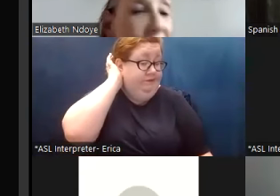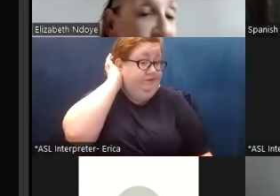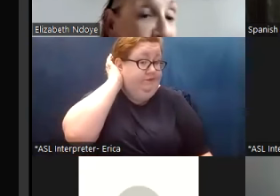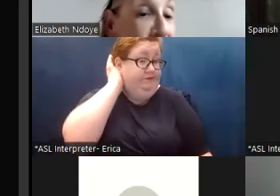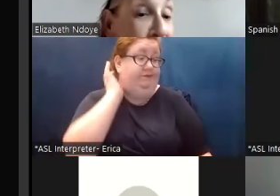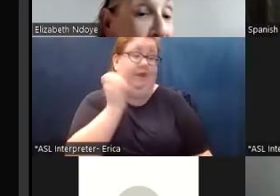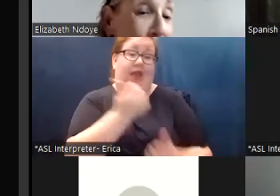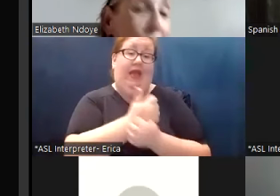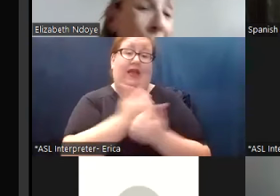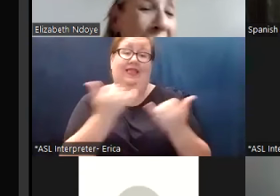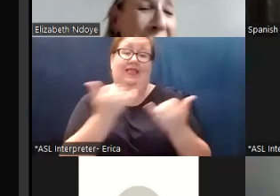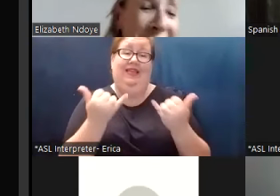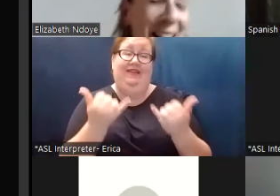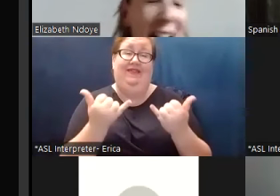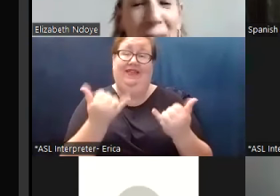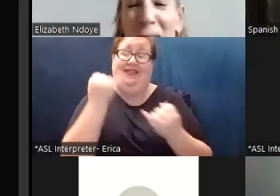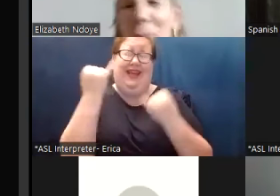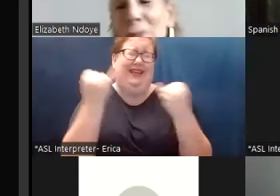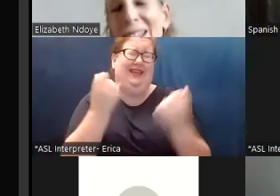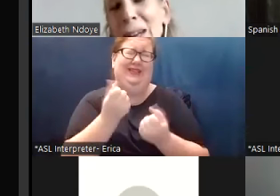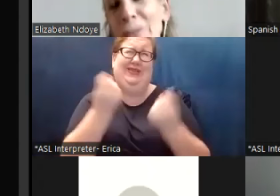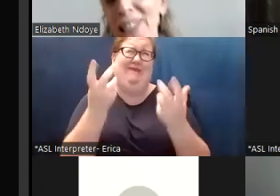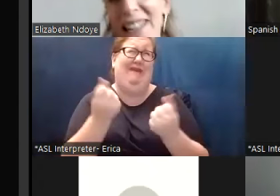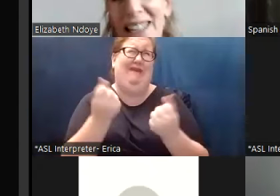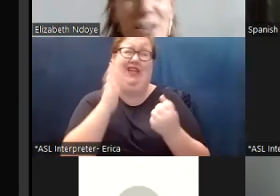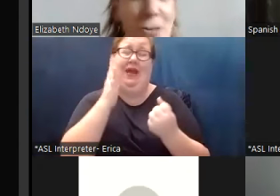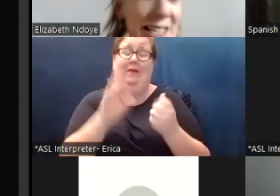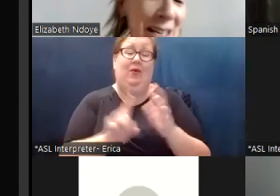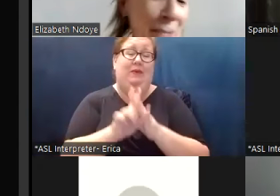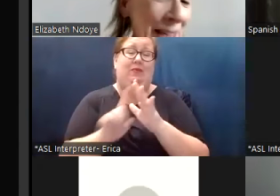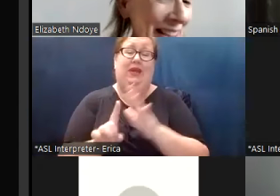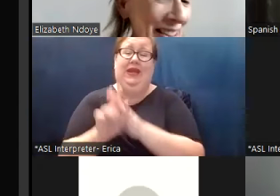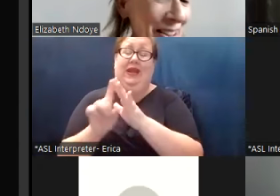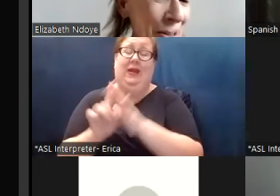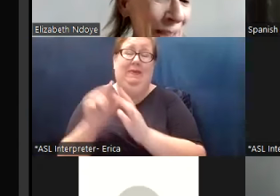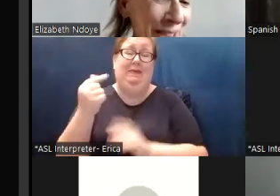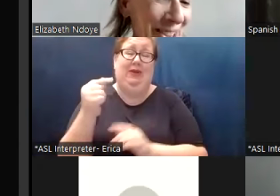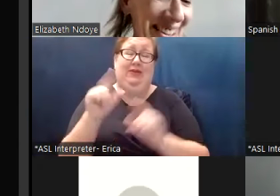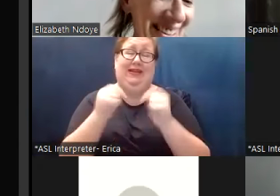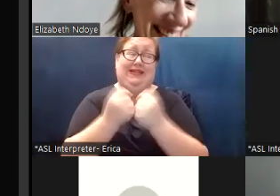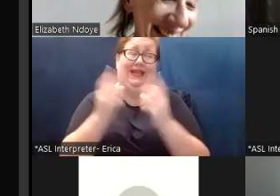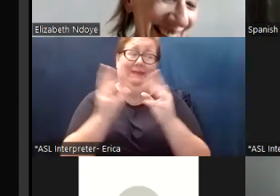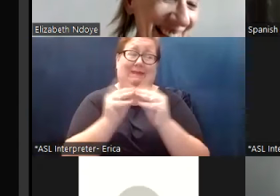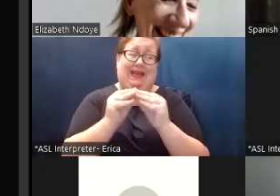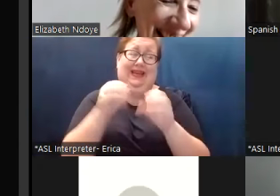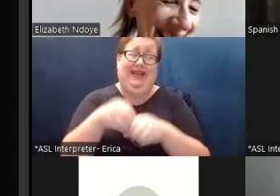I love this idea. I'm going to bring it up at the green team meeting in Hoboken.